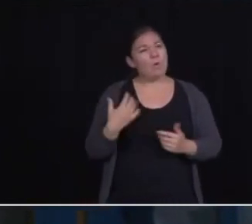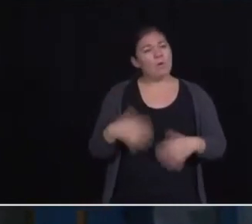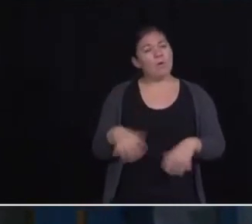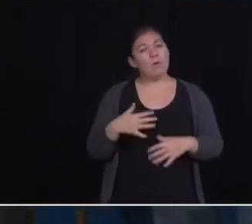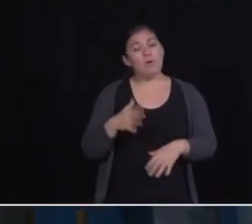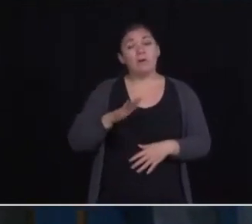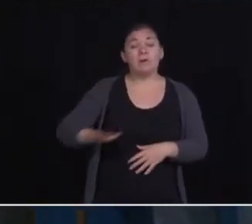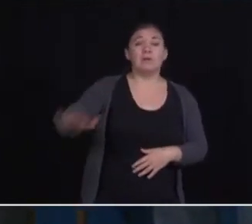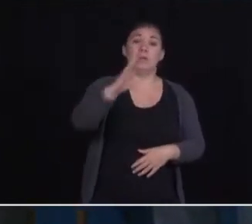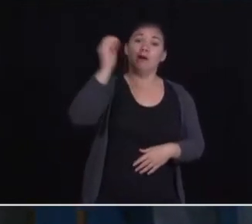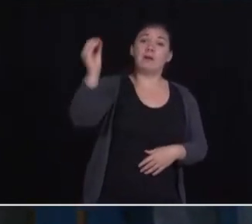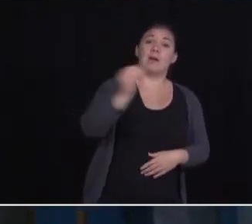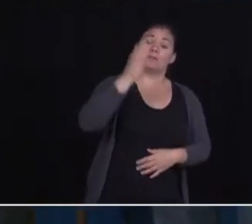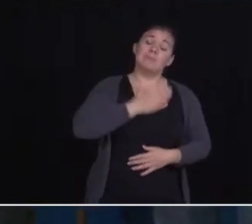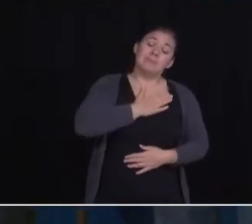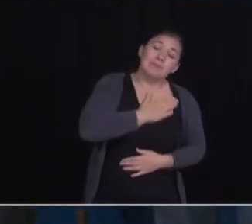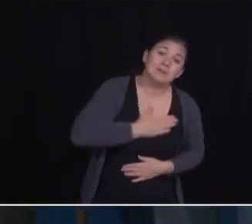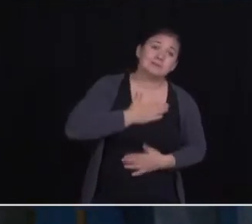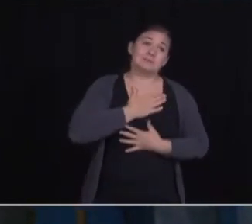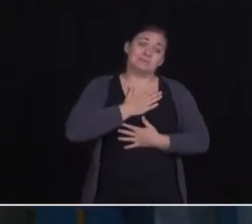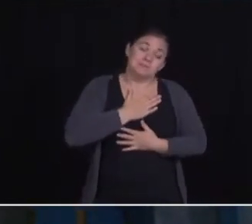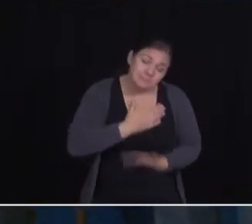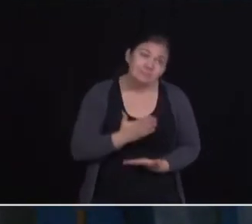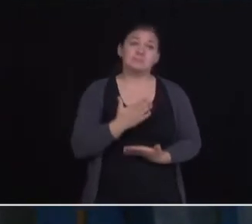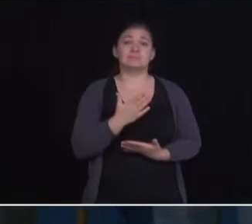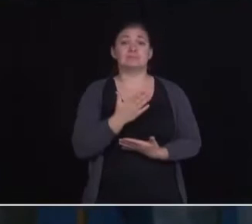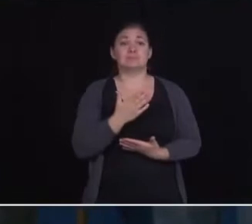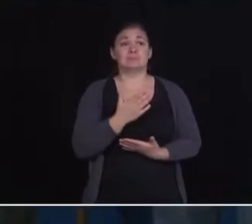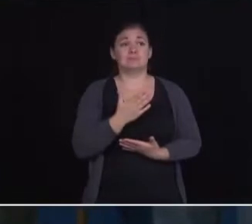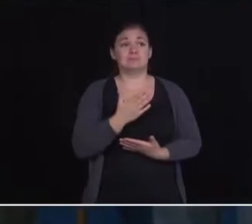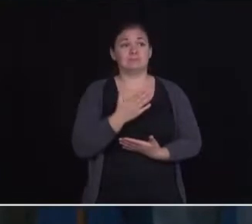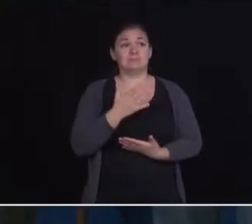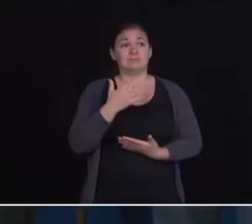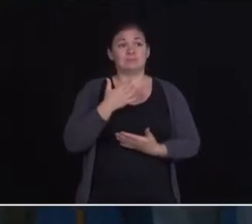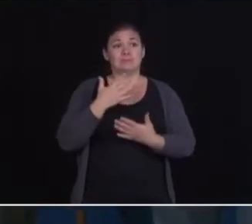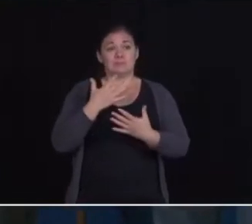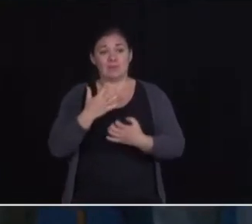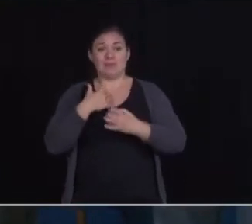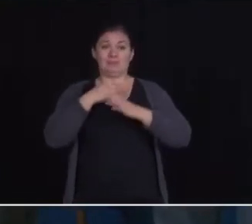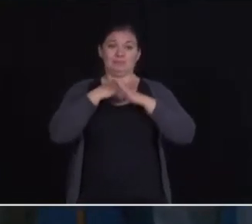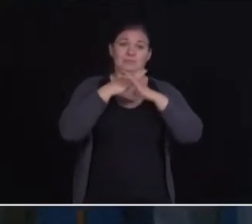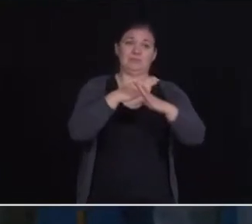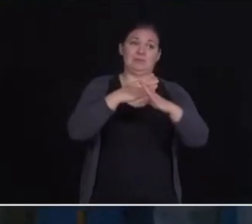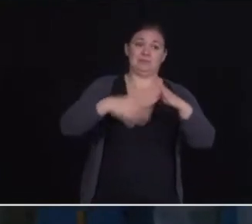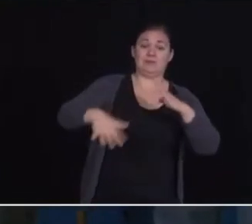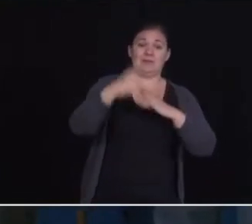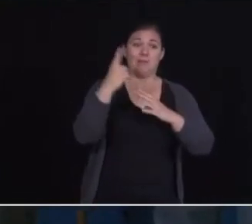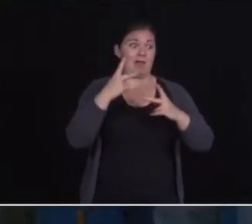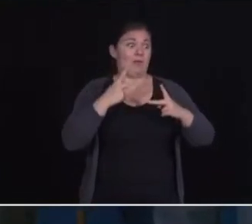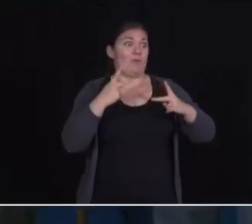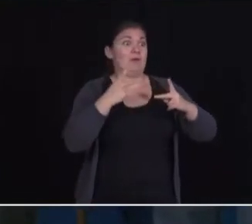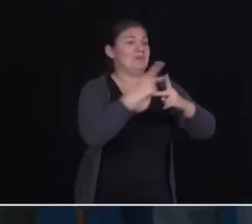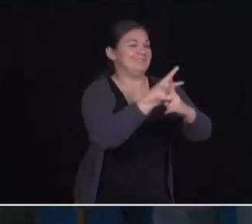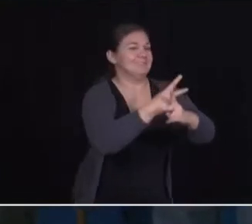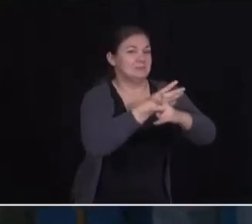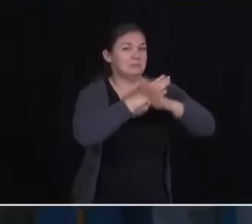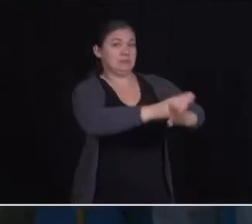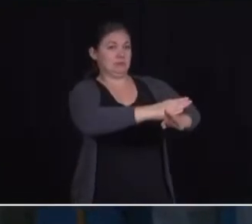about potentially preventing something much worse. We need to act now to keep our schools